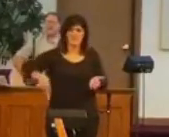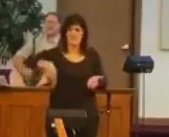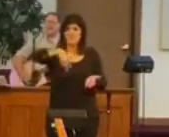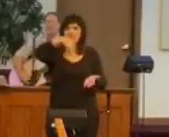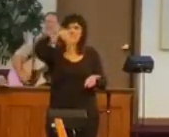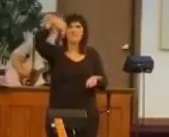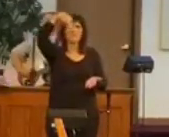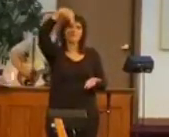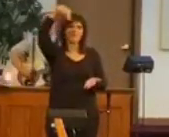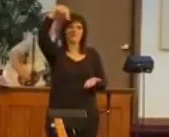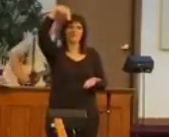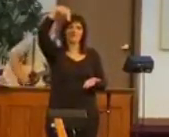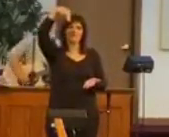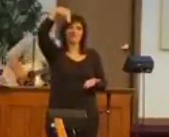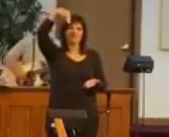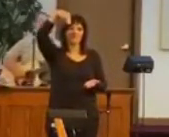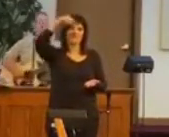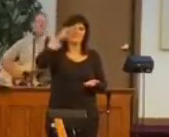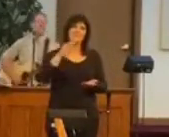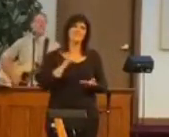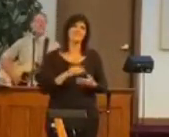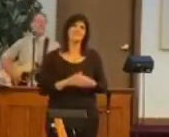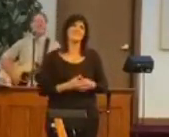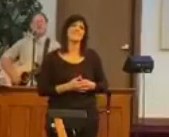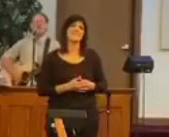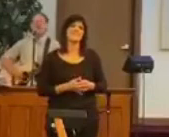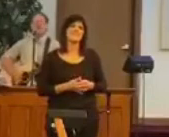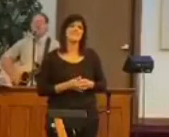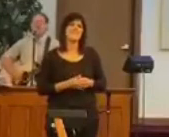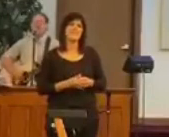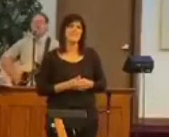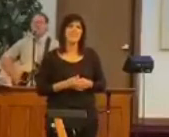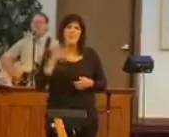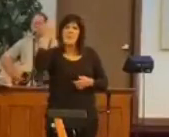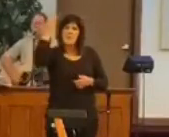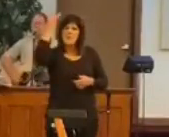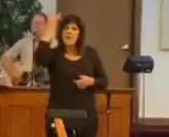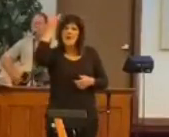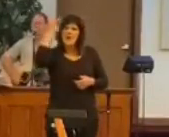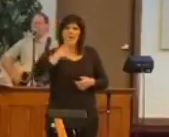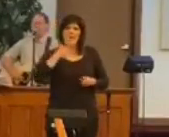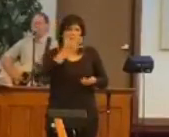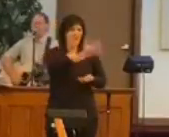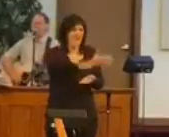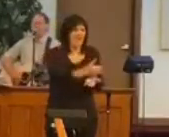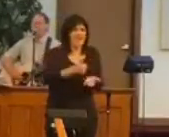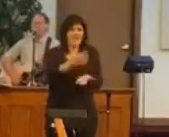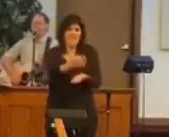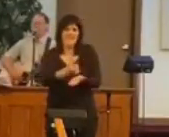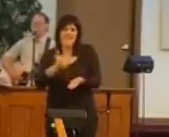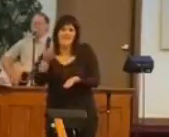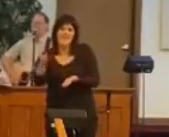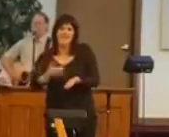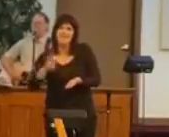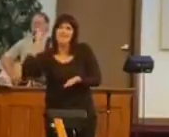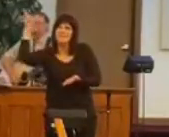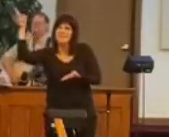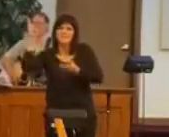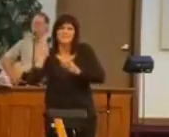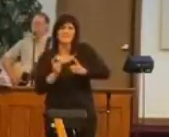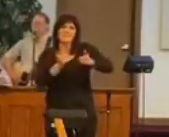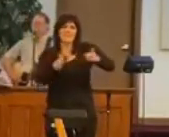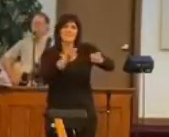death and resurrection. Why should I gain from his